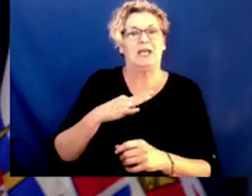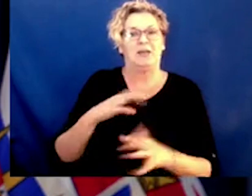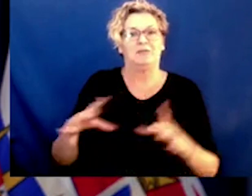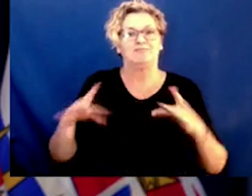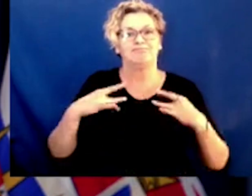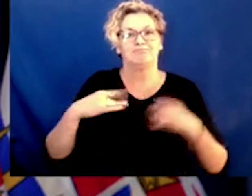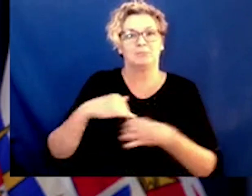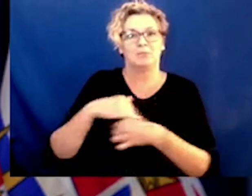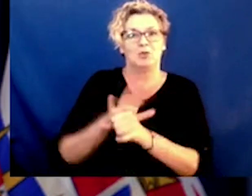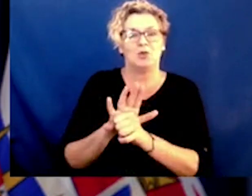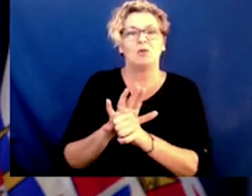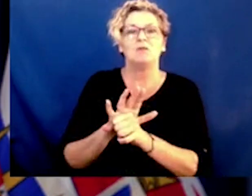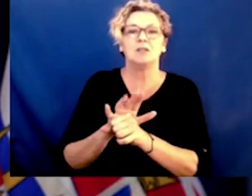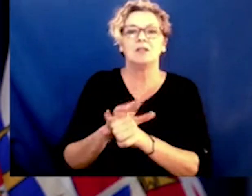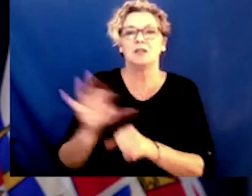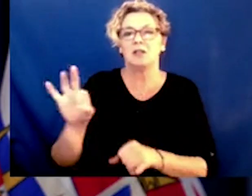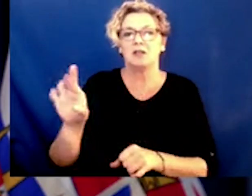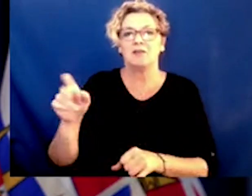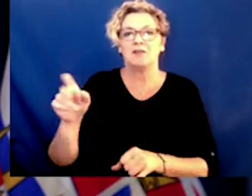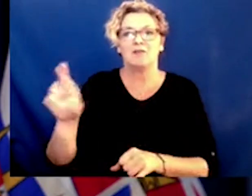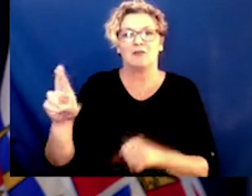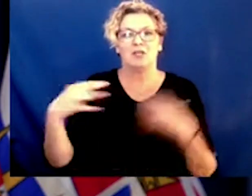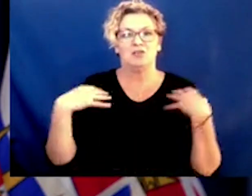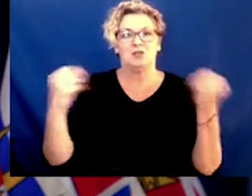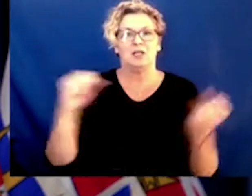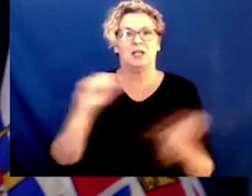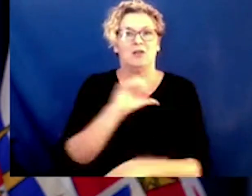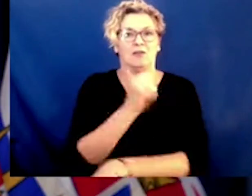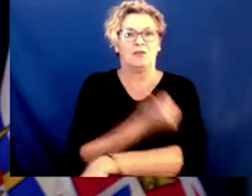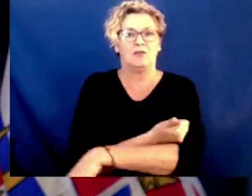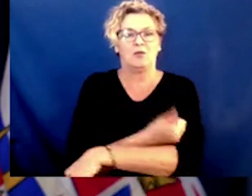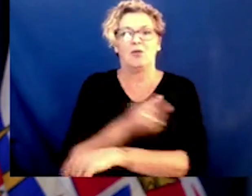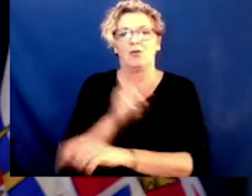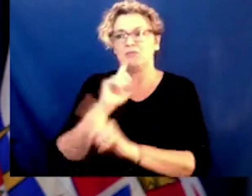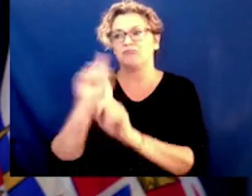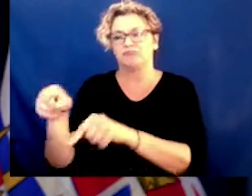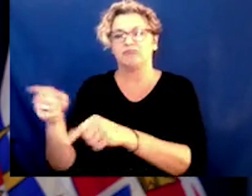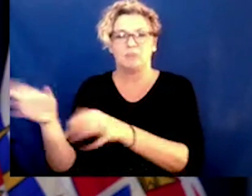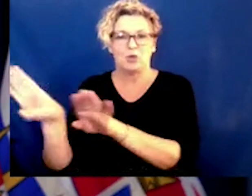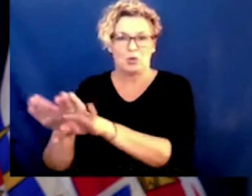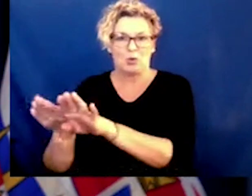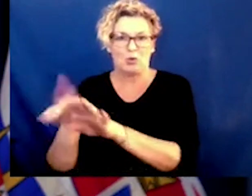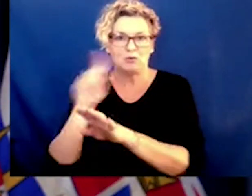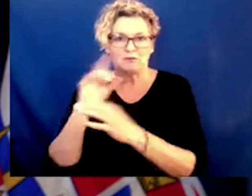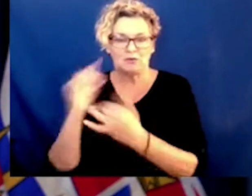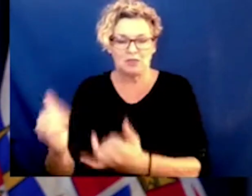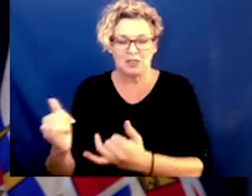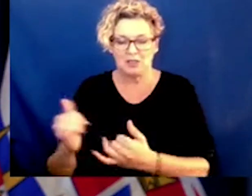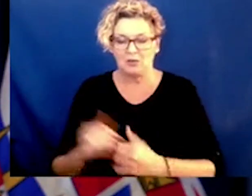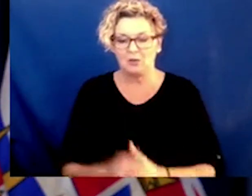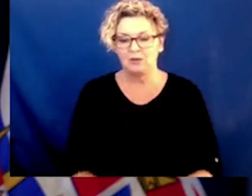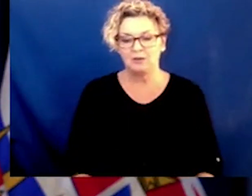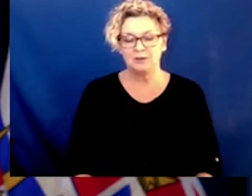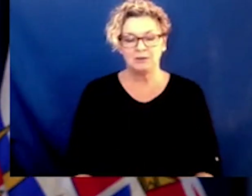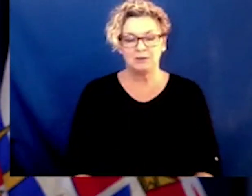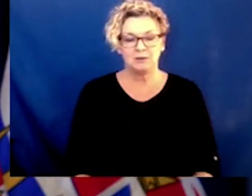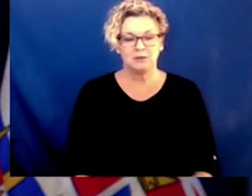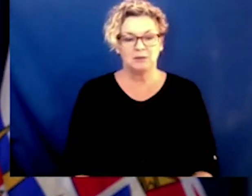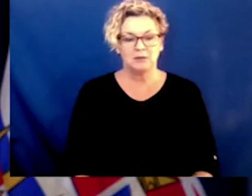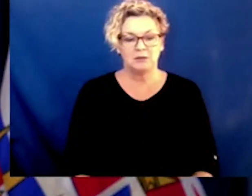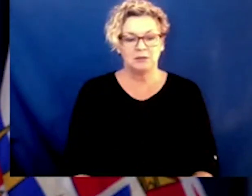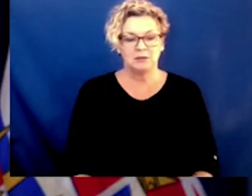been put in place in that workplace. In addition, there have been other smaller exposure events, both in schools and in